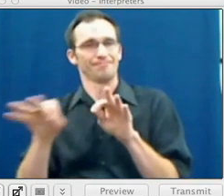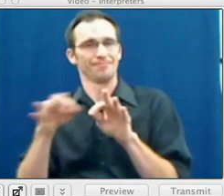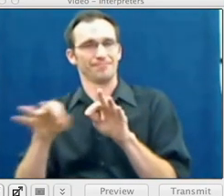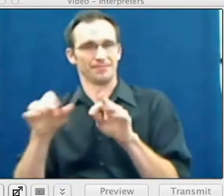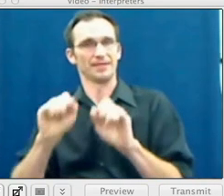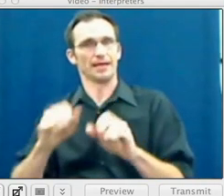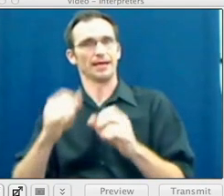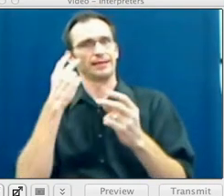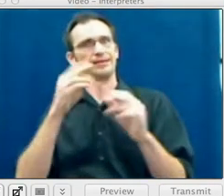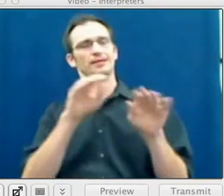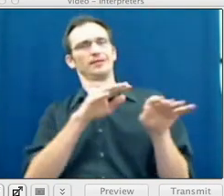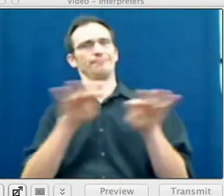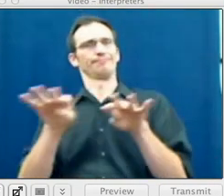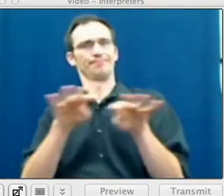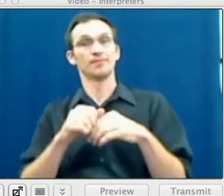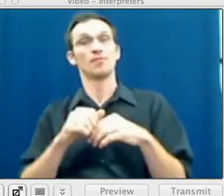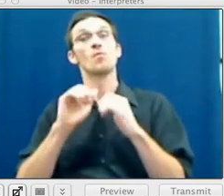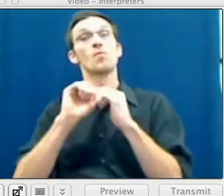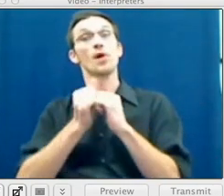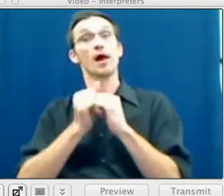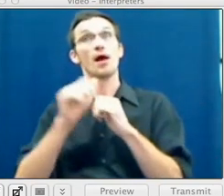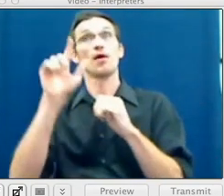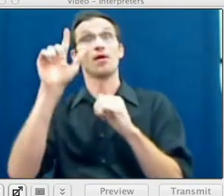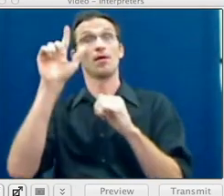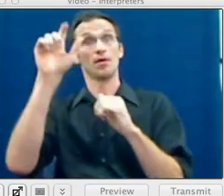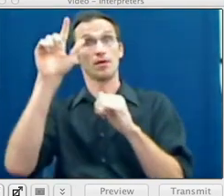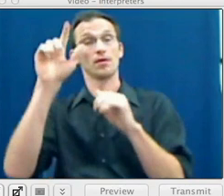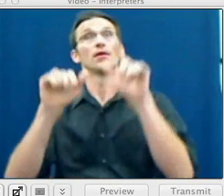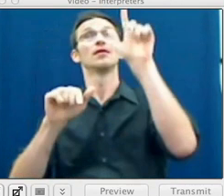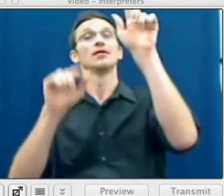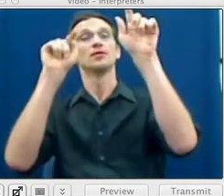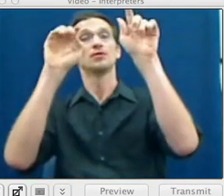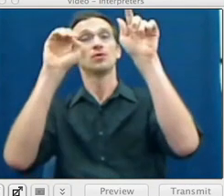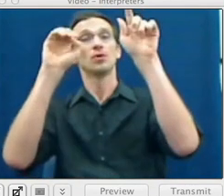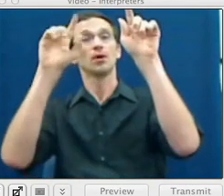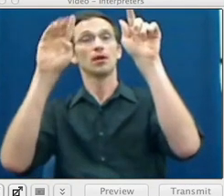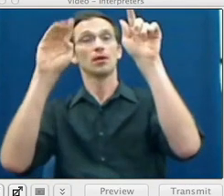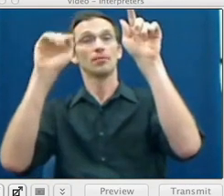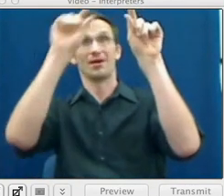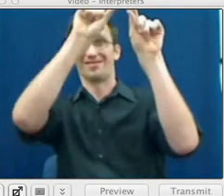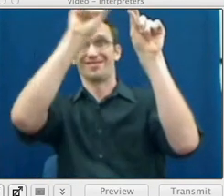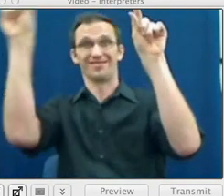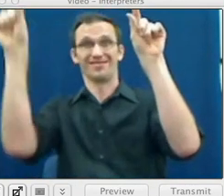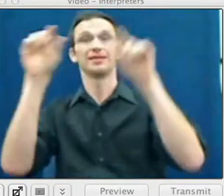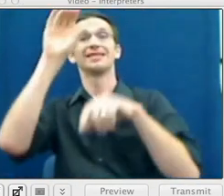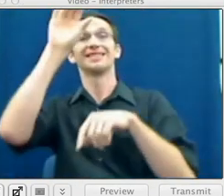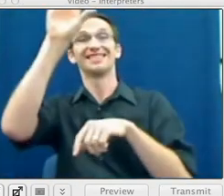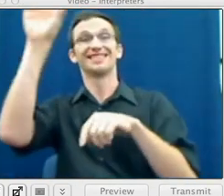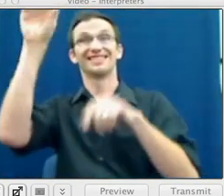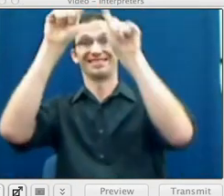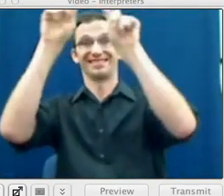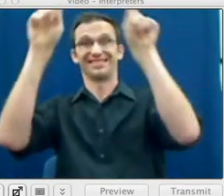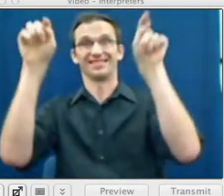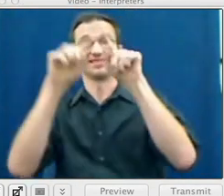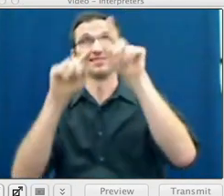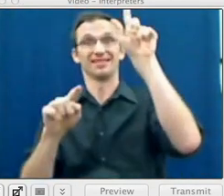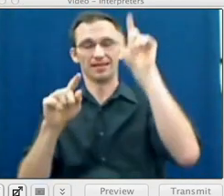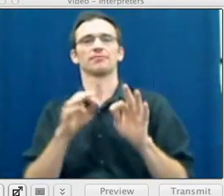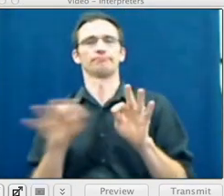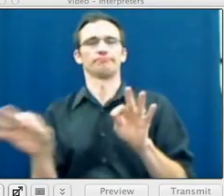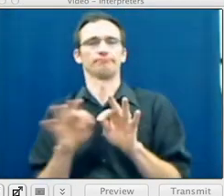that window by going to the toolbar and selecting the closed captioning icon. If you have any technical